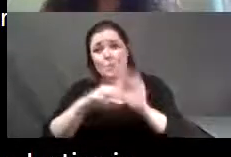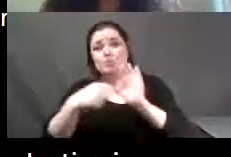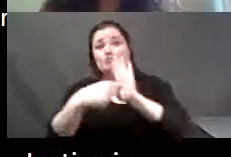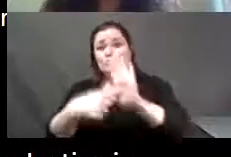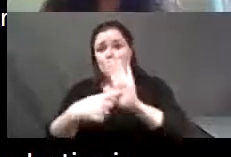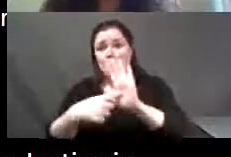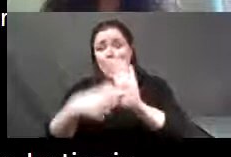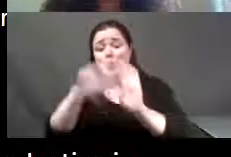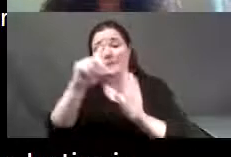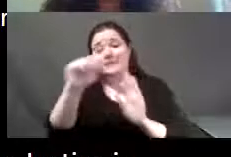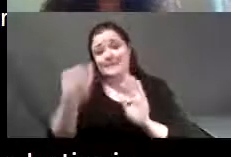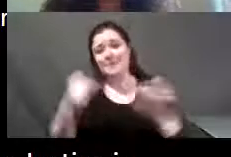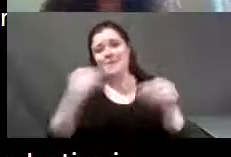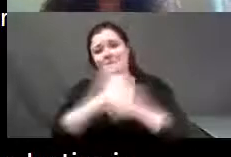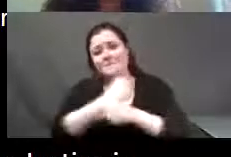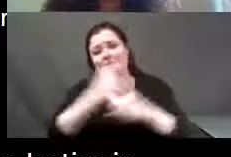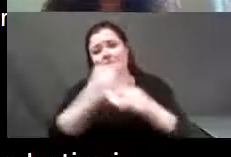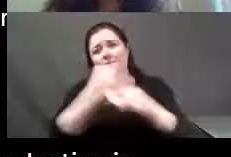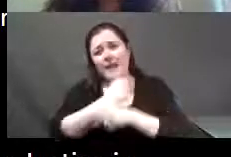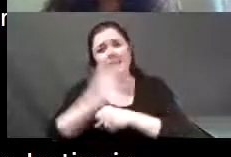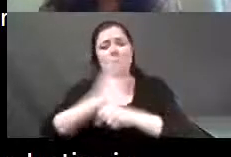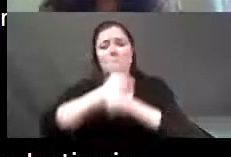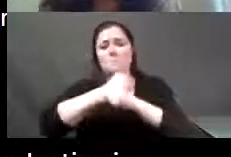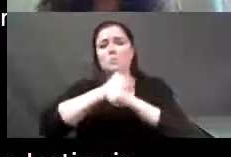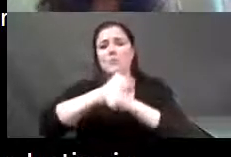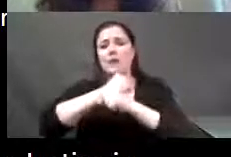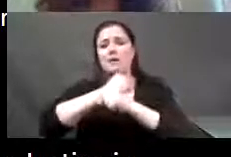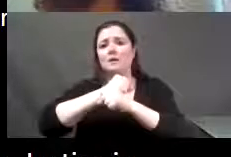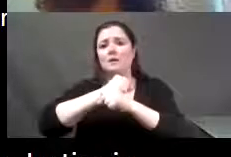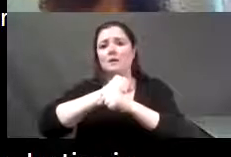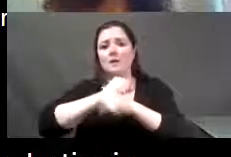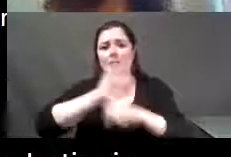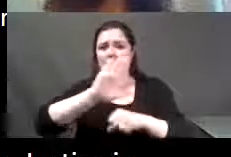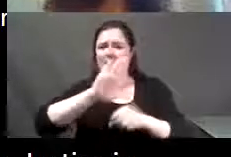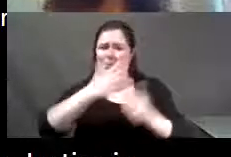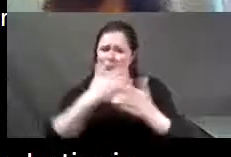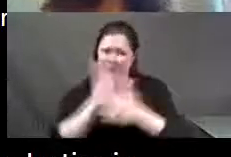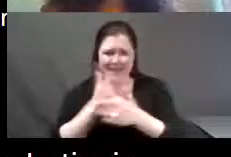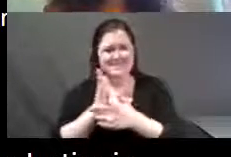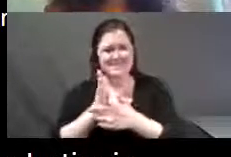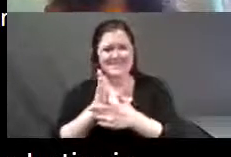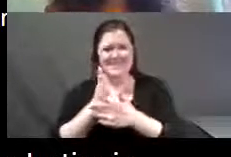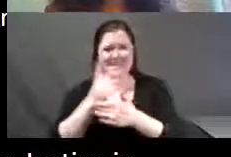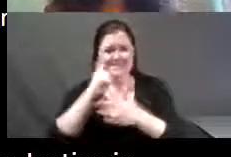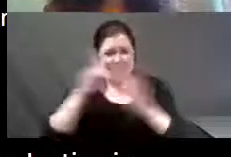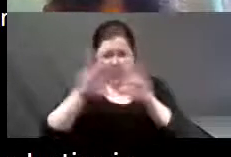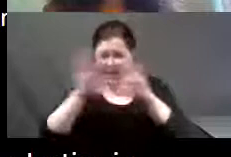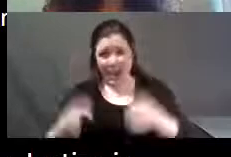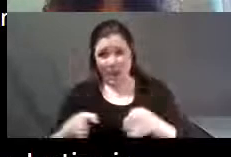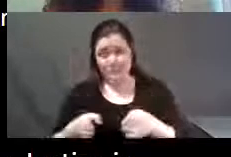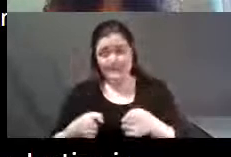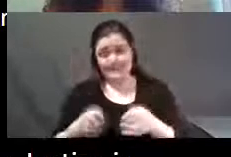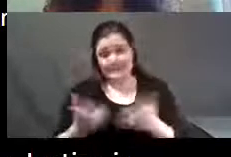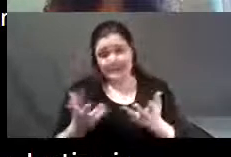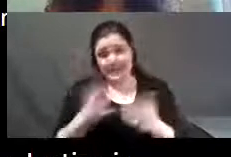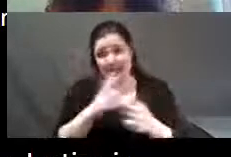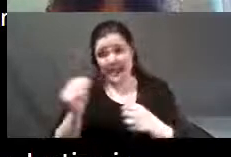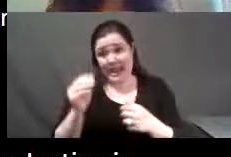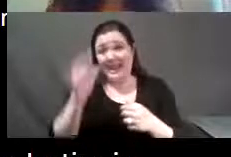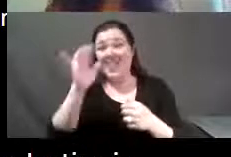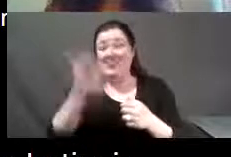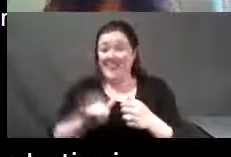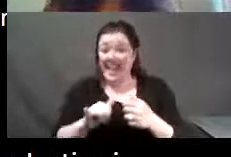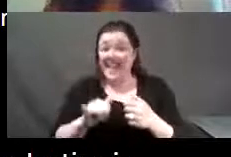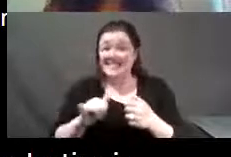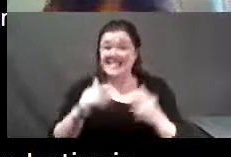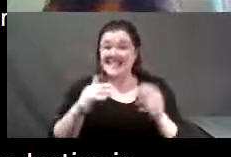been fighting to protect their rights for housing, and essentially that's an intersectional piece. I